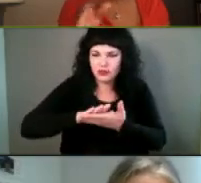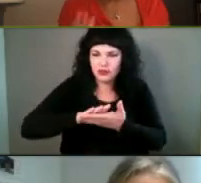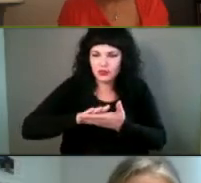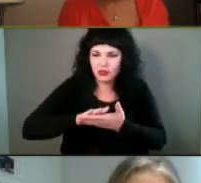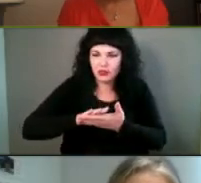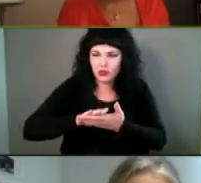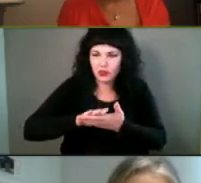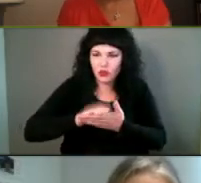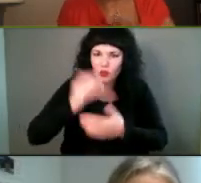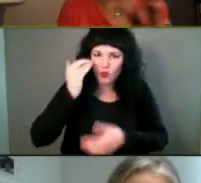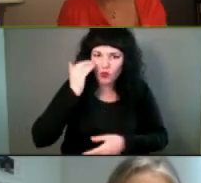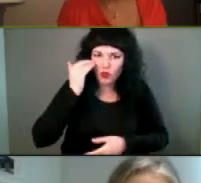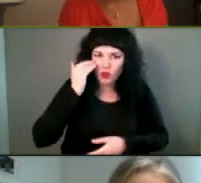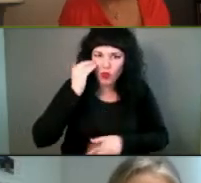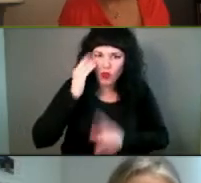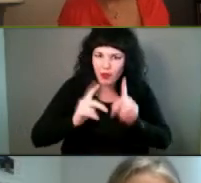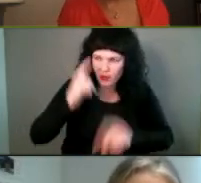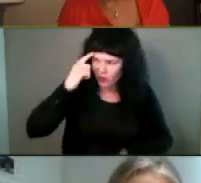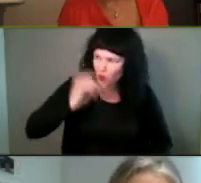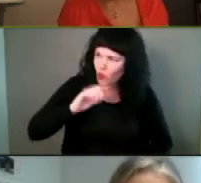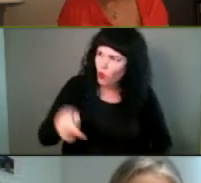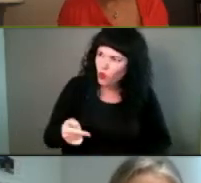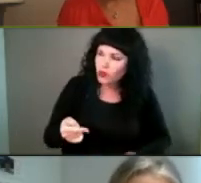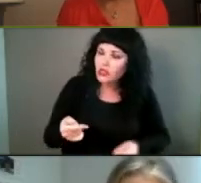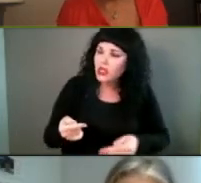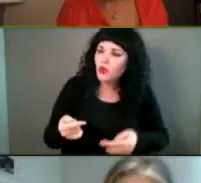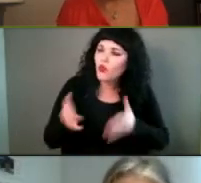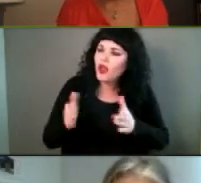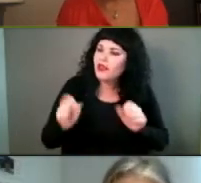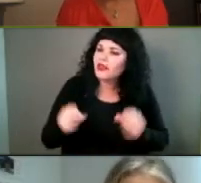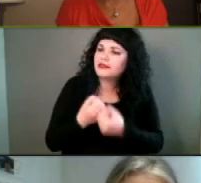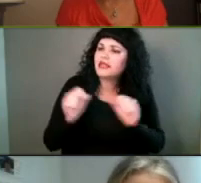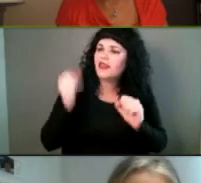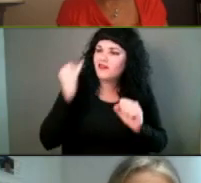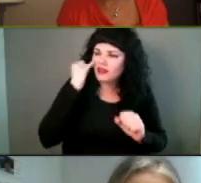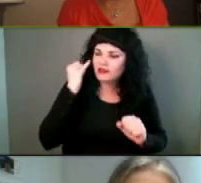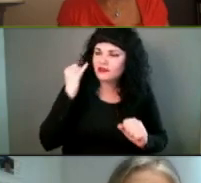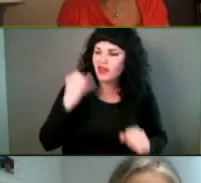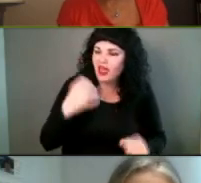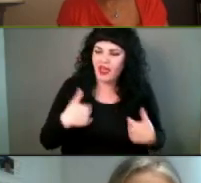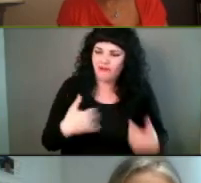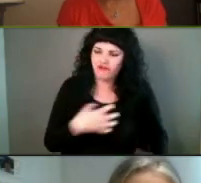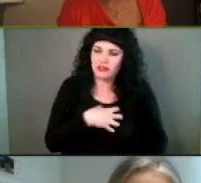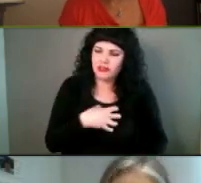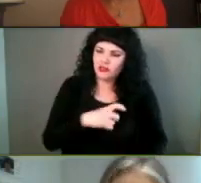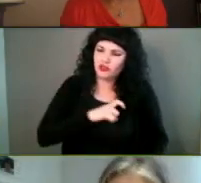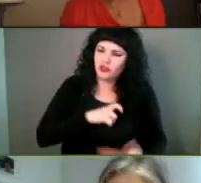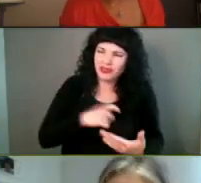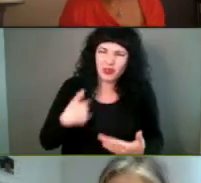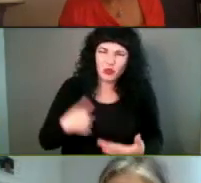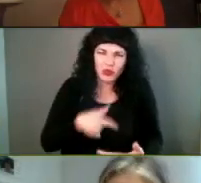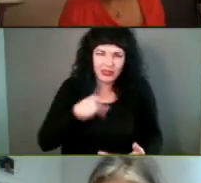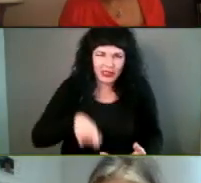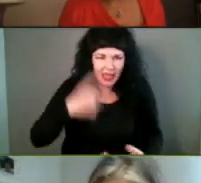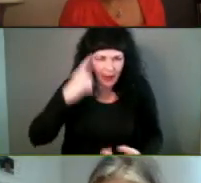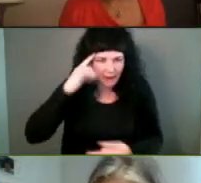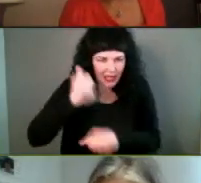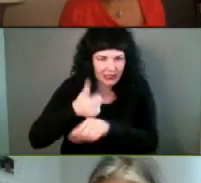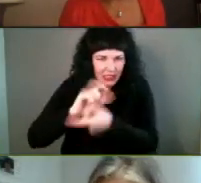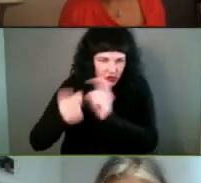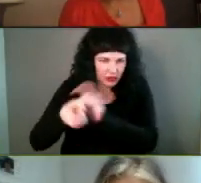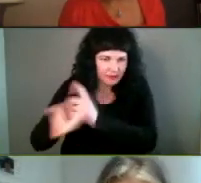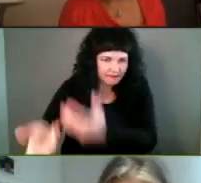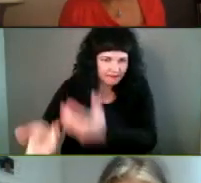is through policing, security, and practices like that. Thank you both, and both stay on because